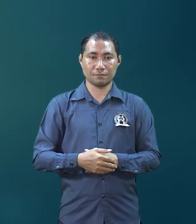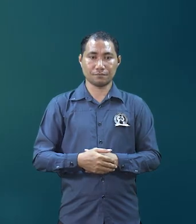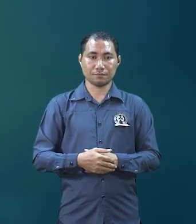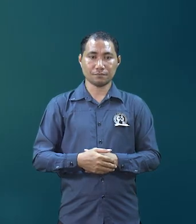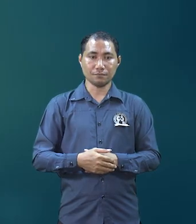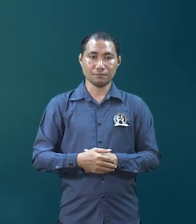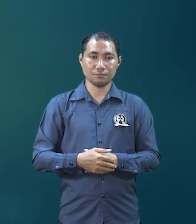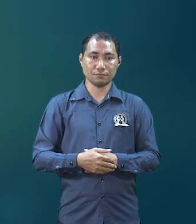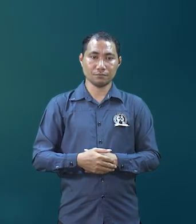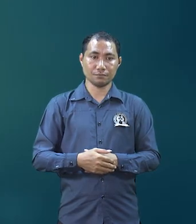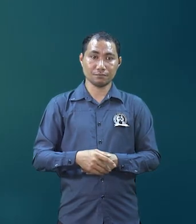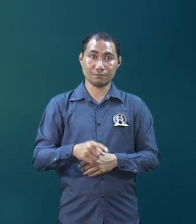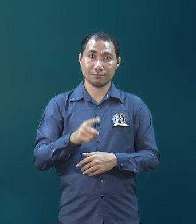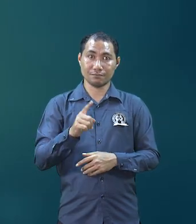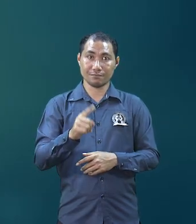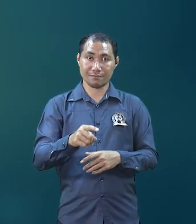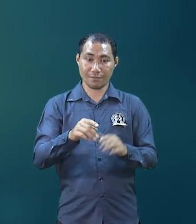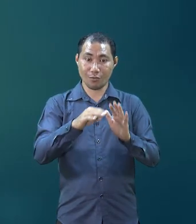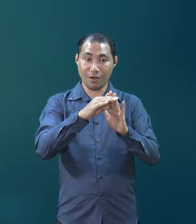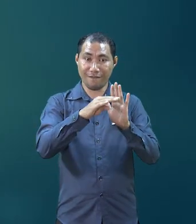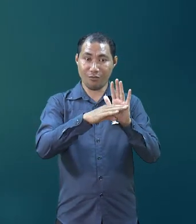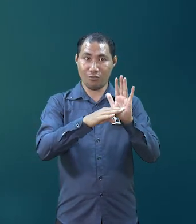It's a golden rule.